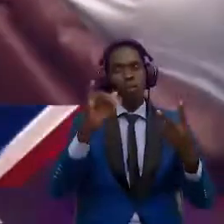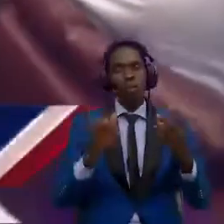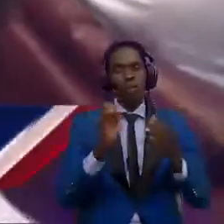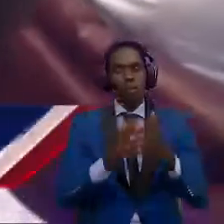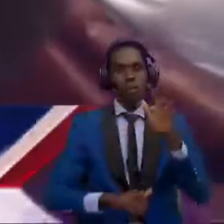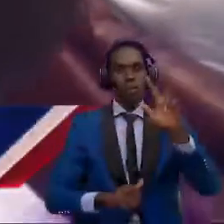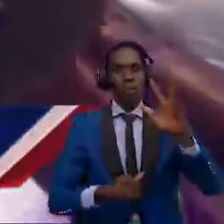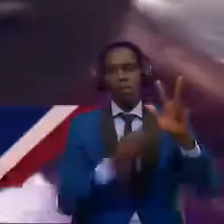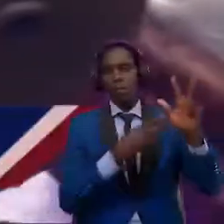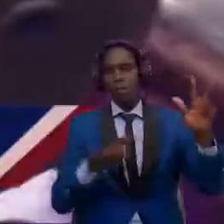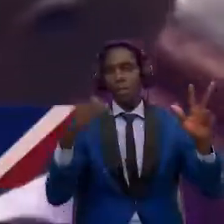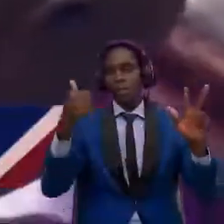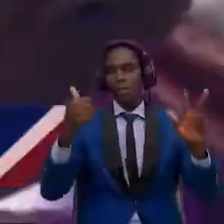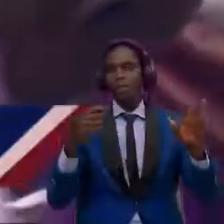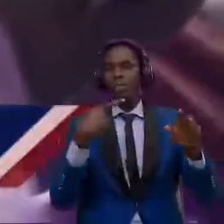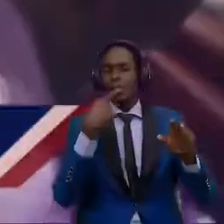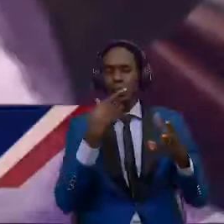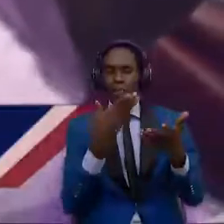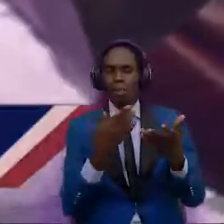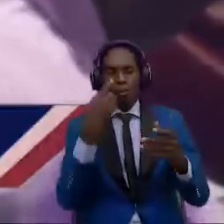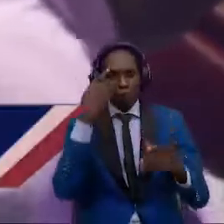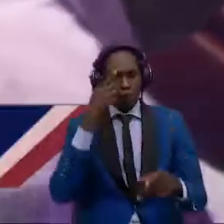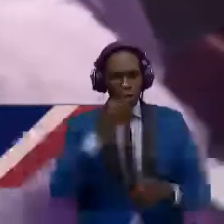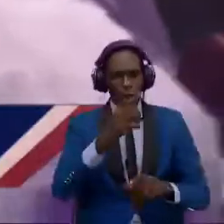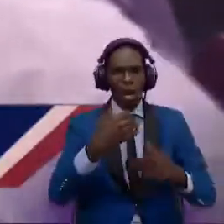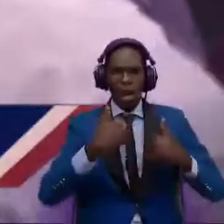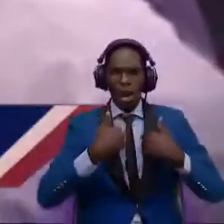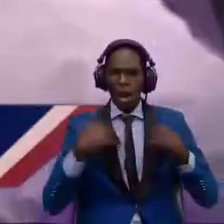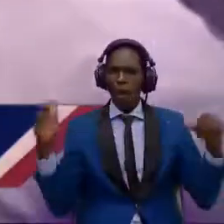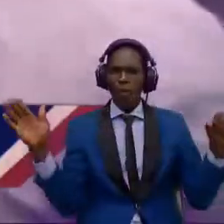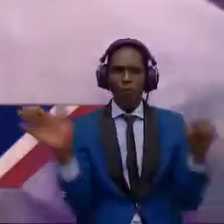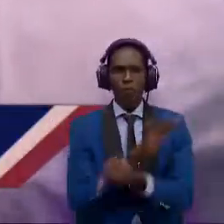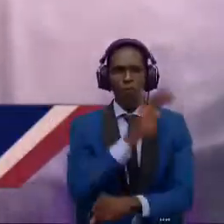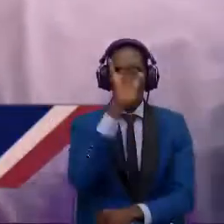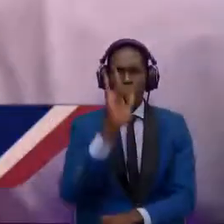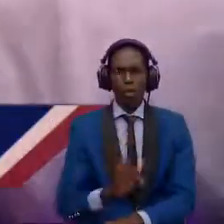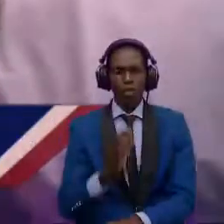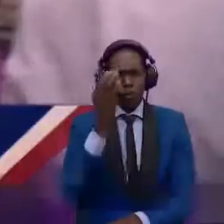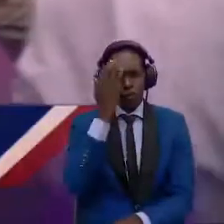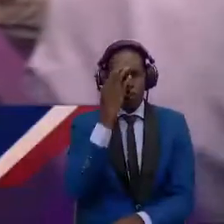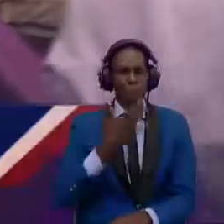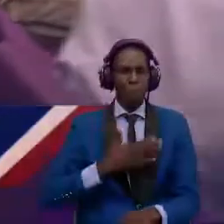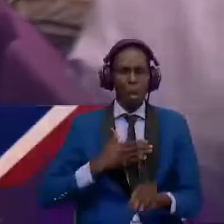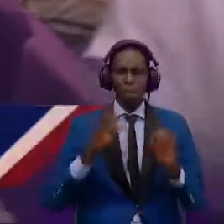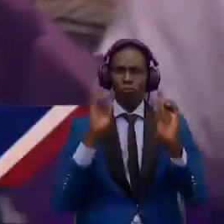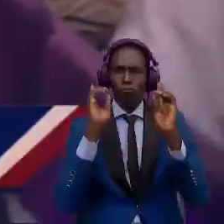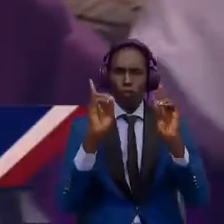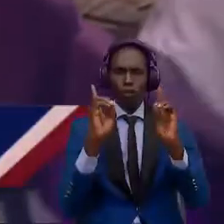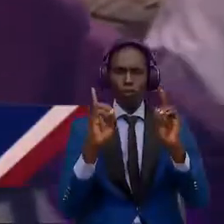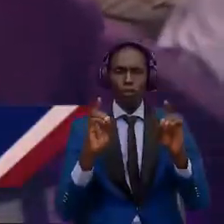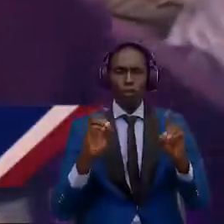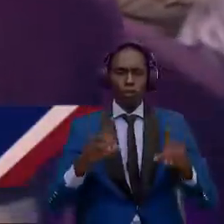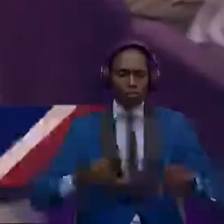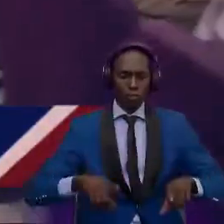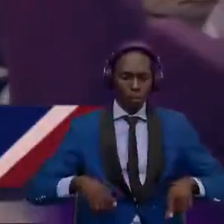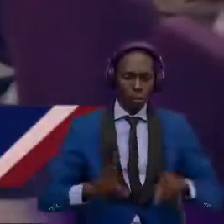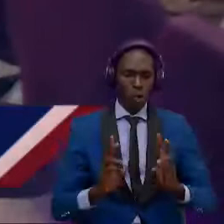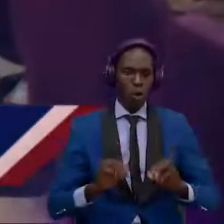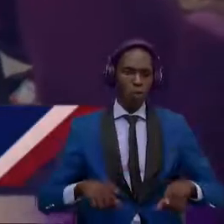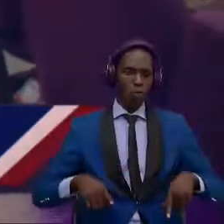fully known my doctrine, manner of life, purpose,